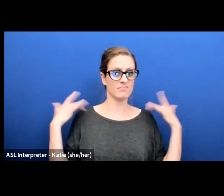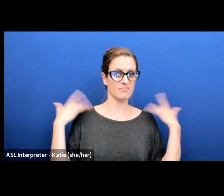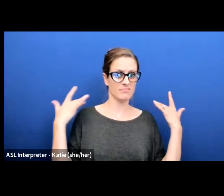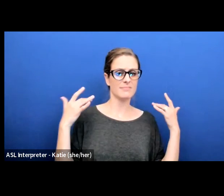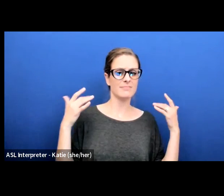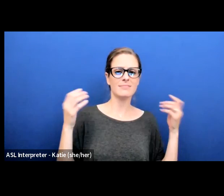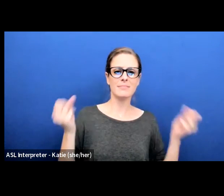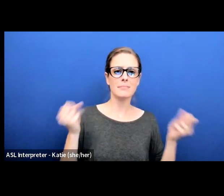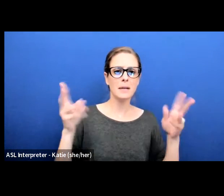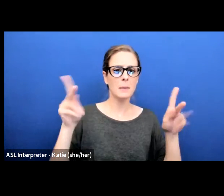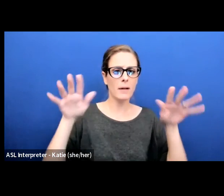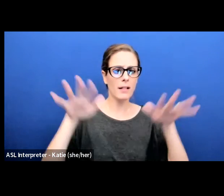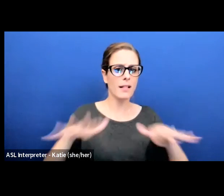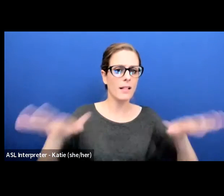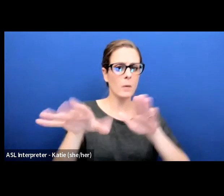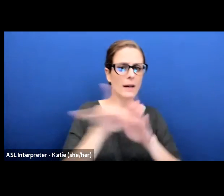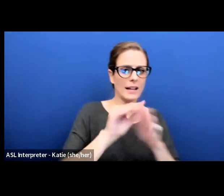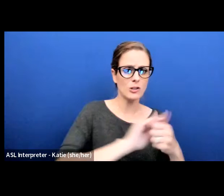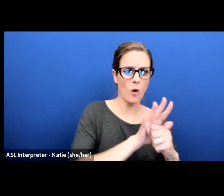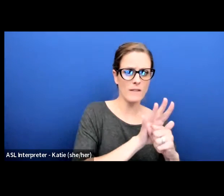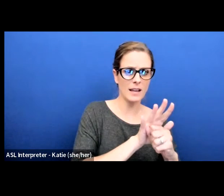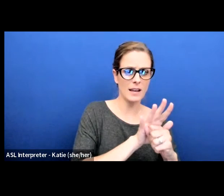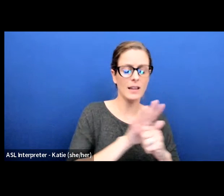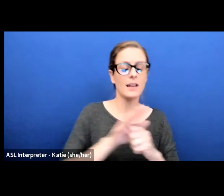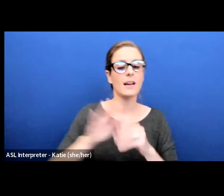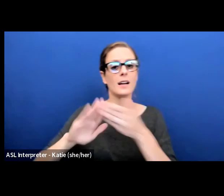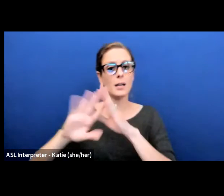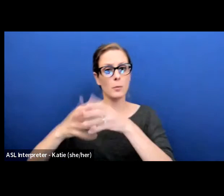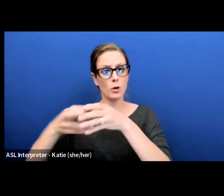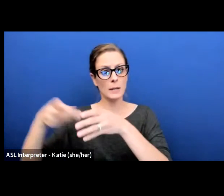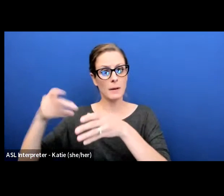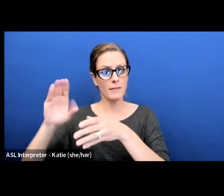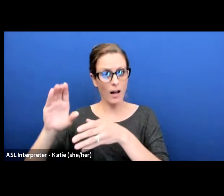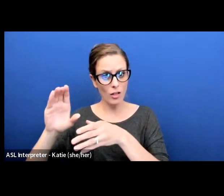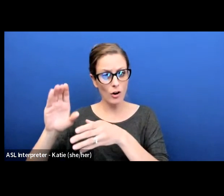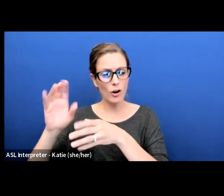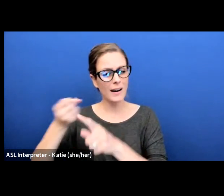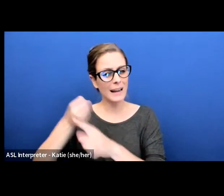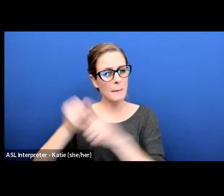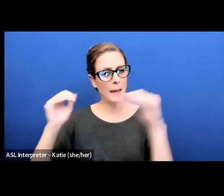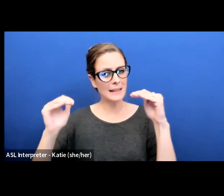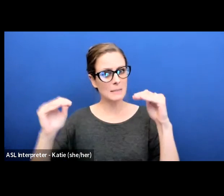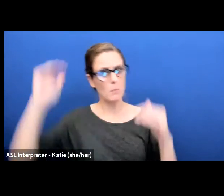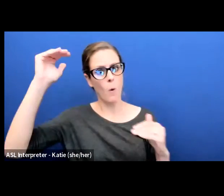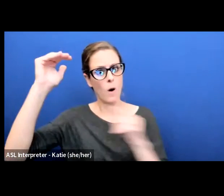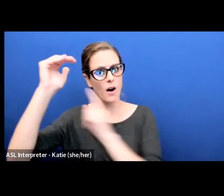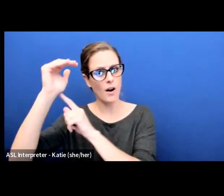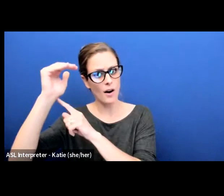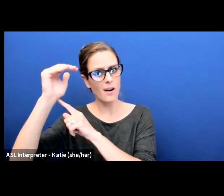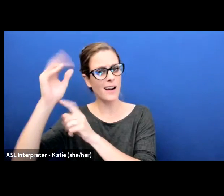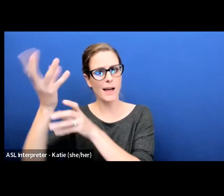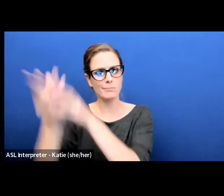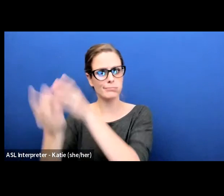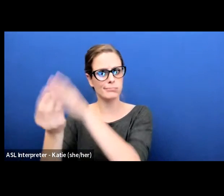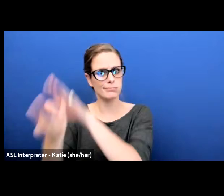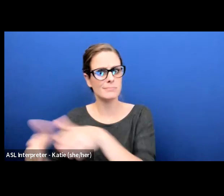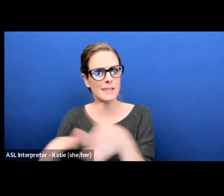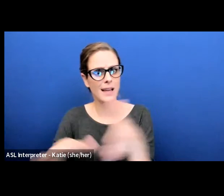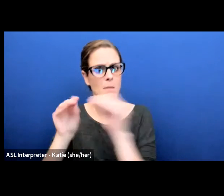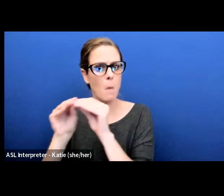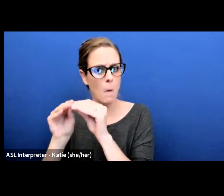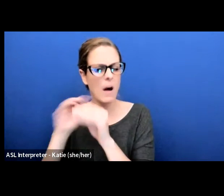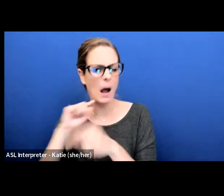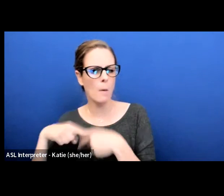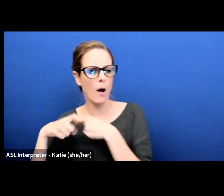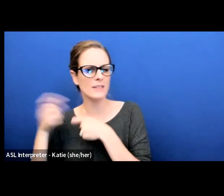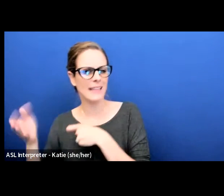especially people of color that are impacted and lose their lives. So I'll pause there. Thanks, Aaron. I see